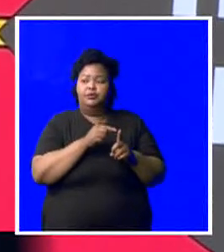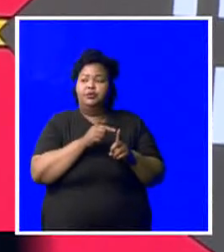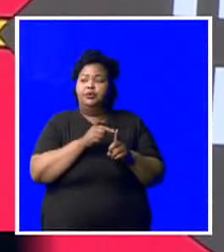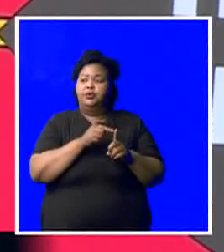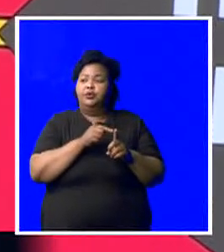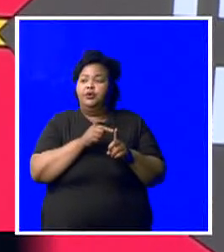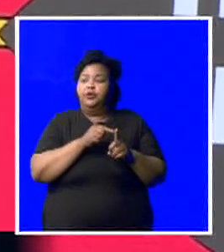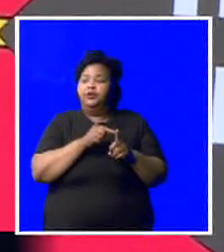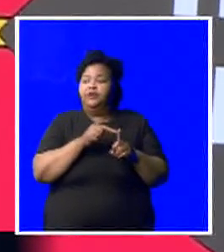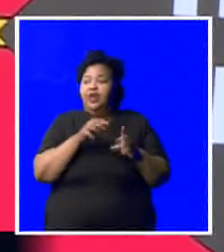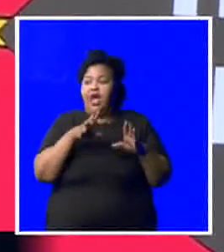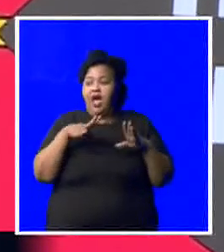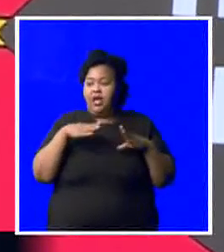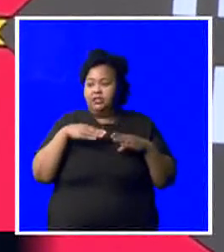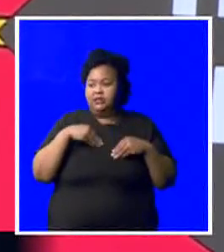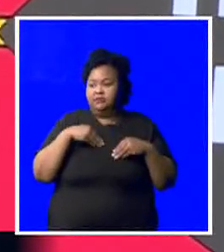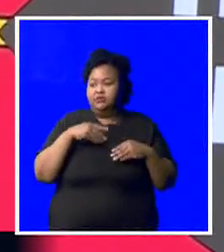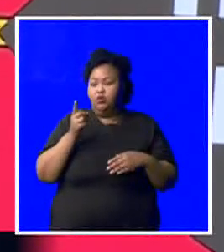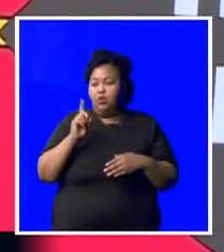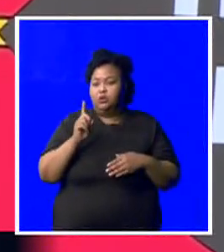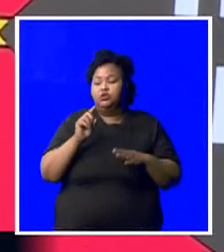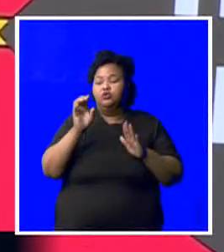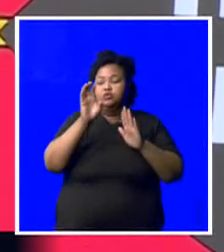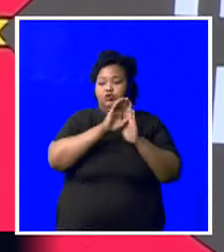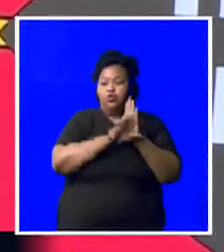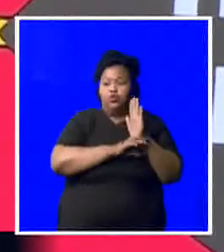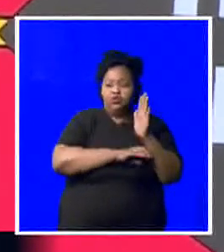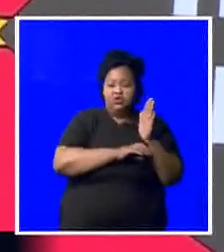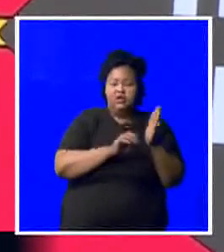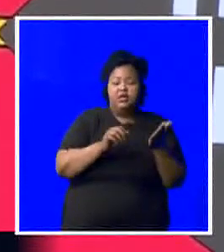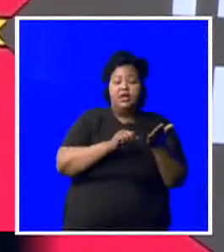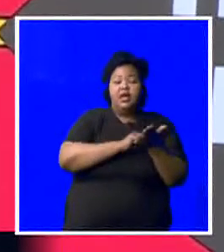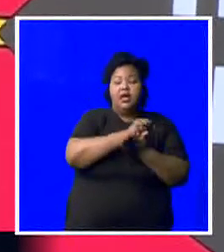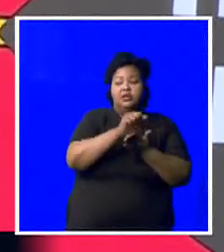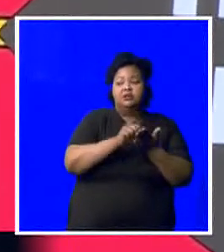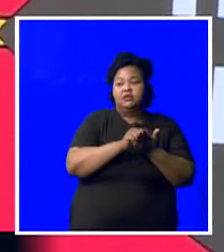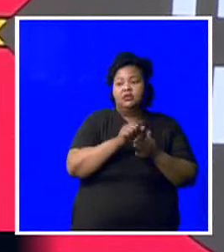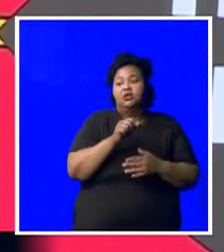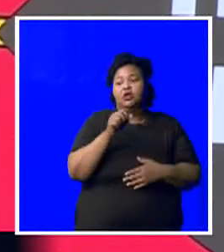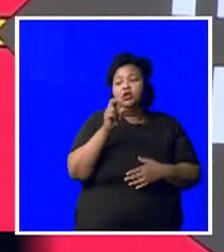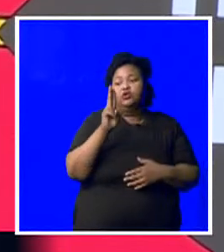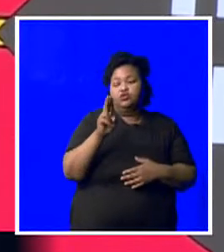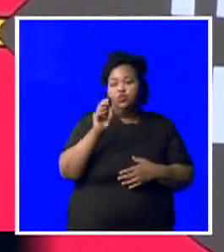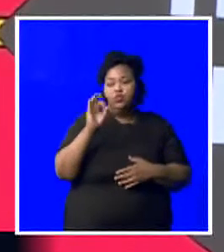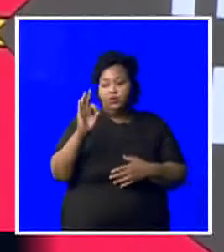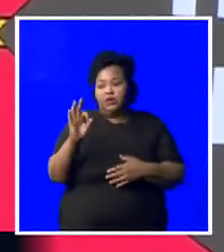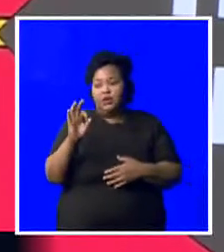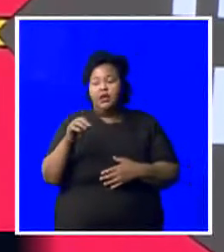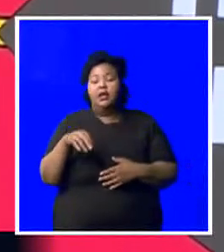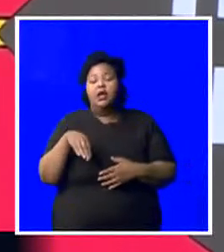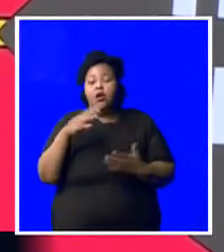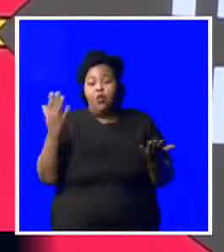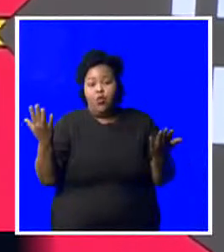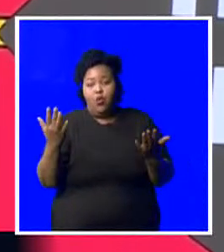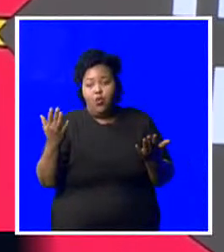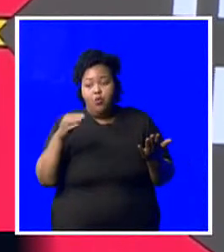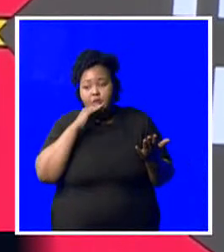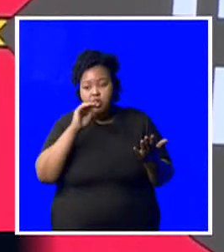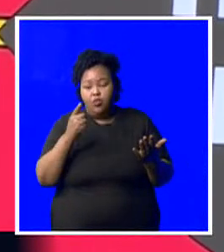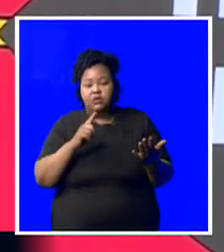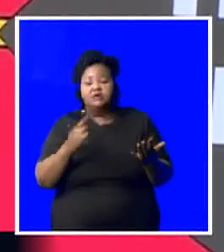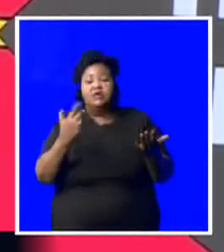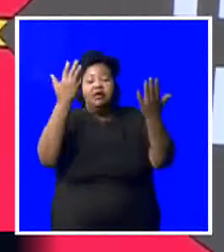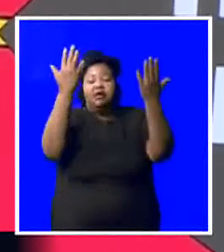siku section 232 we constitution sisesibayeni akumnake lokho